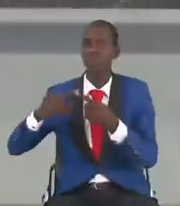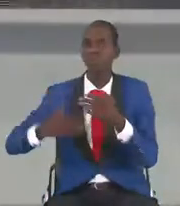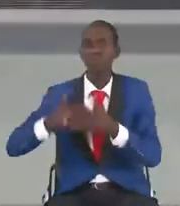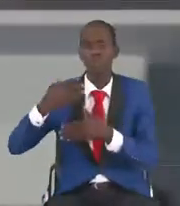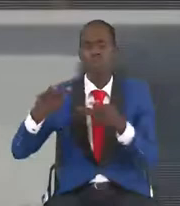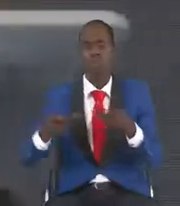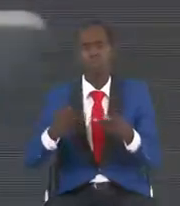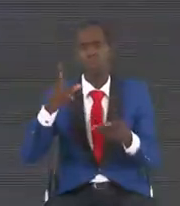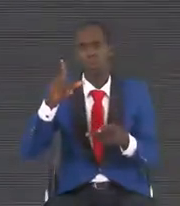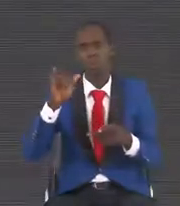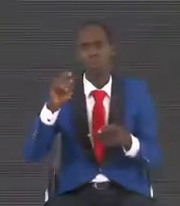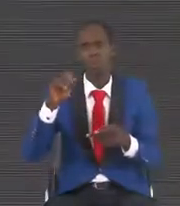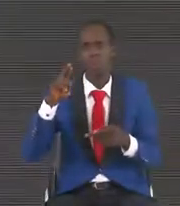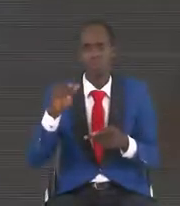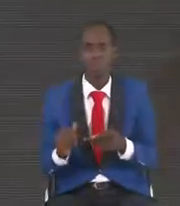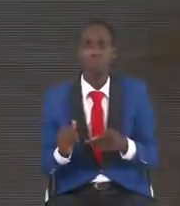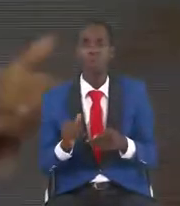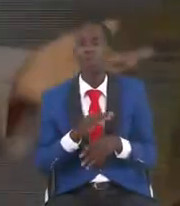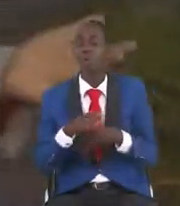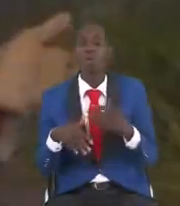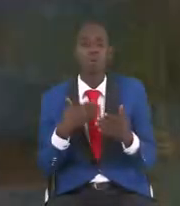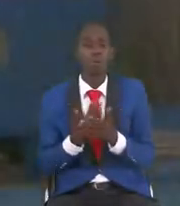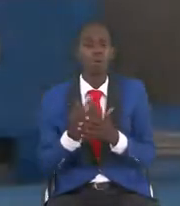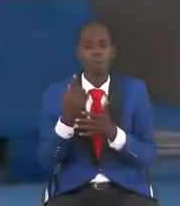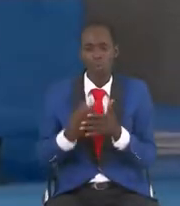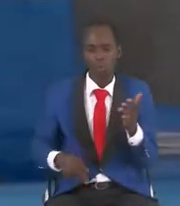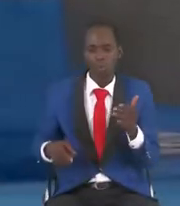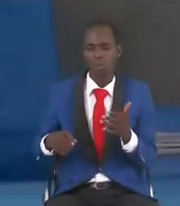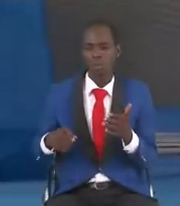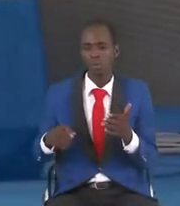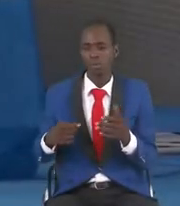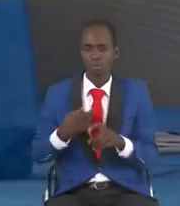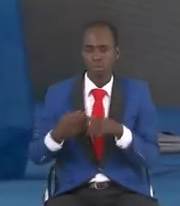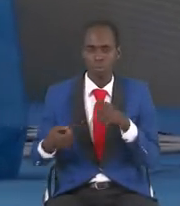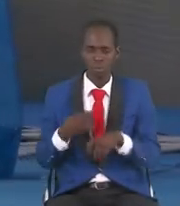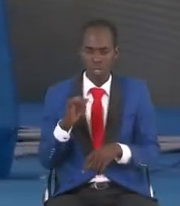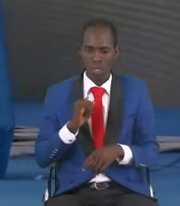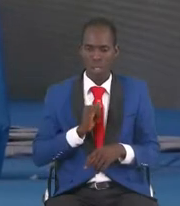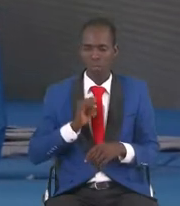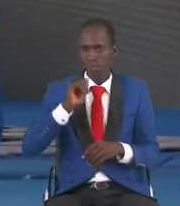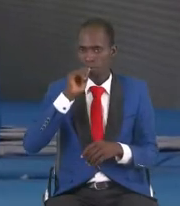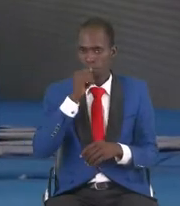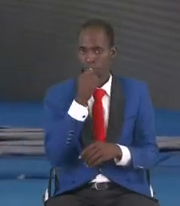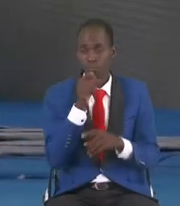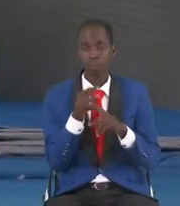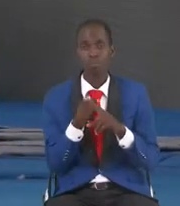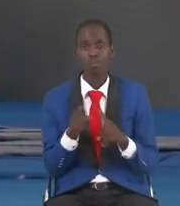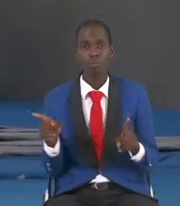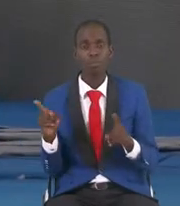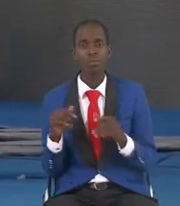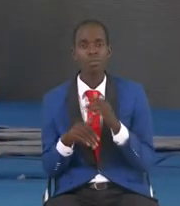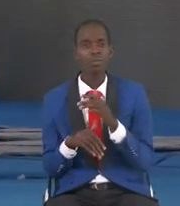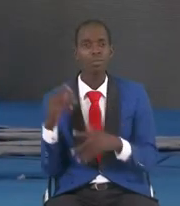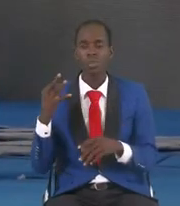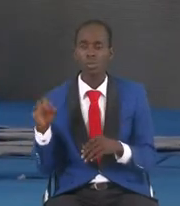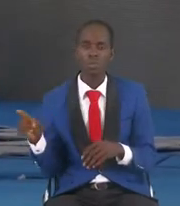persecutions I endured. What persecution I endured. But out of them all,